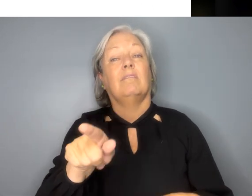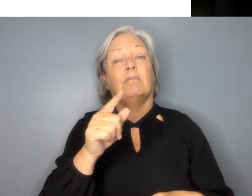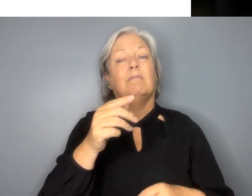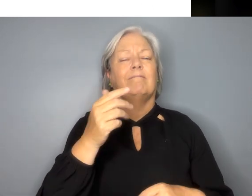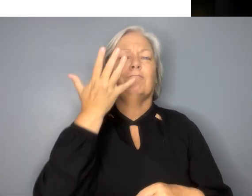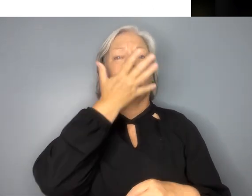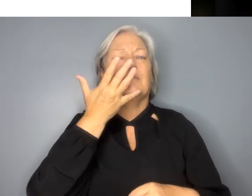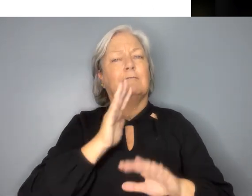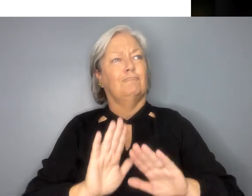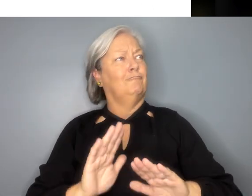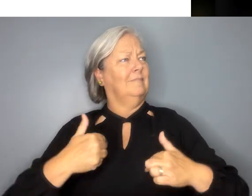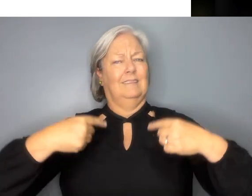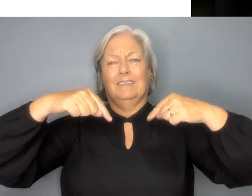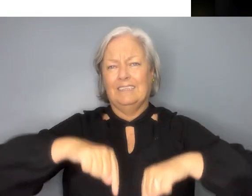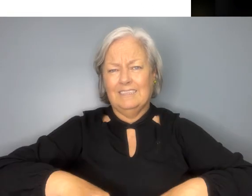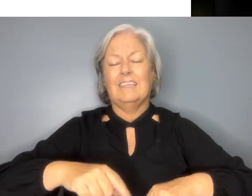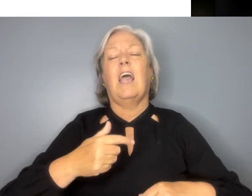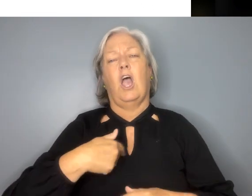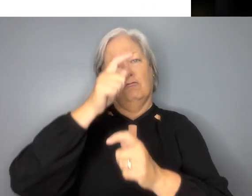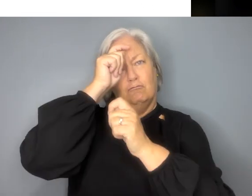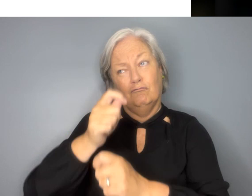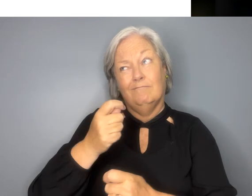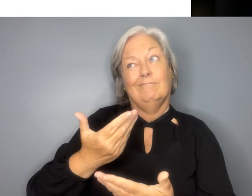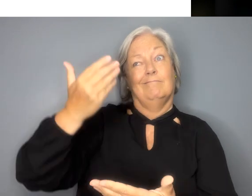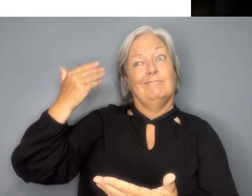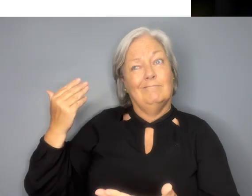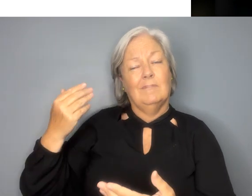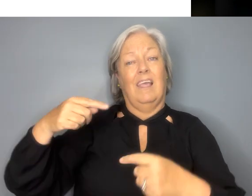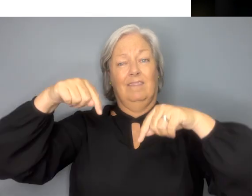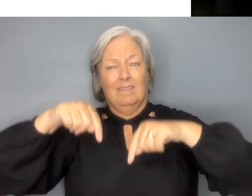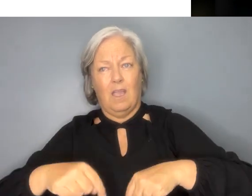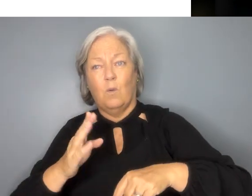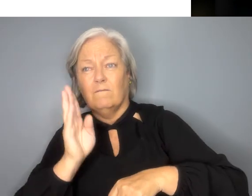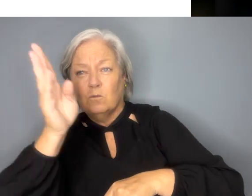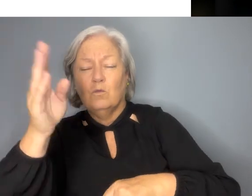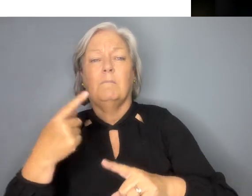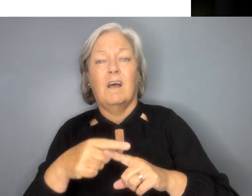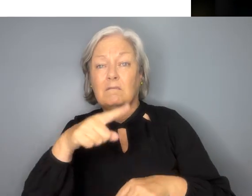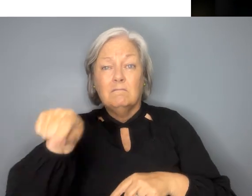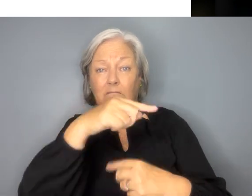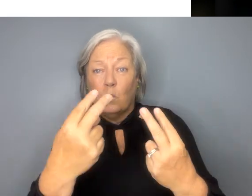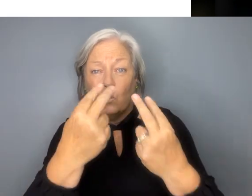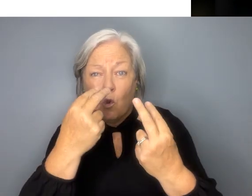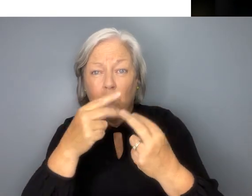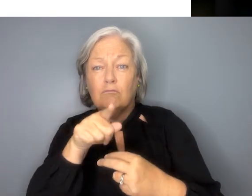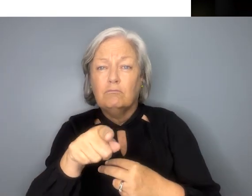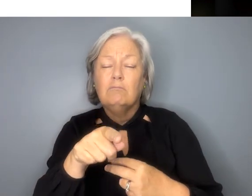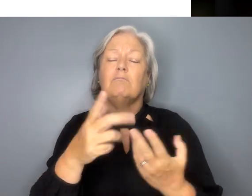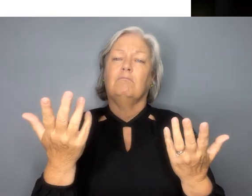today. I'd like to pay my respects to elders past, present, and emerging, and extend that respect to any Aboriginal and Torres Strait Islander people here with us